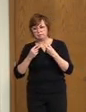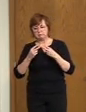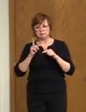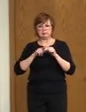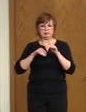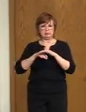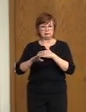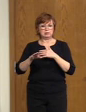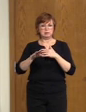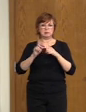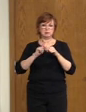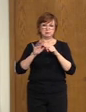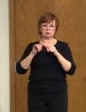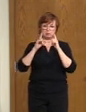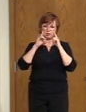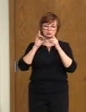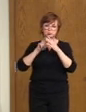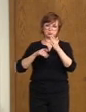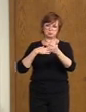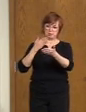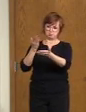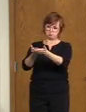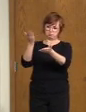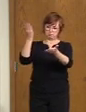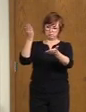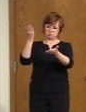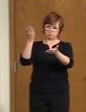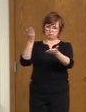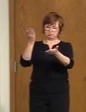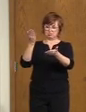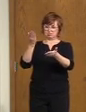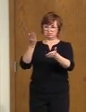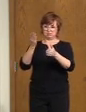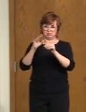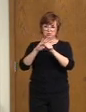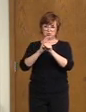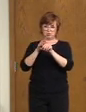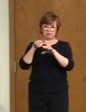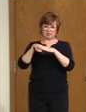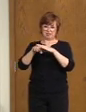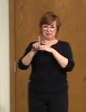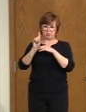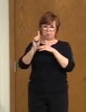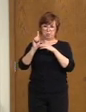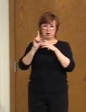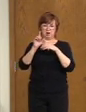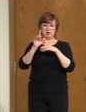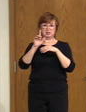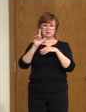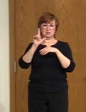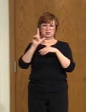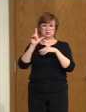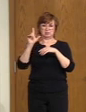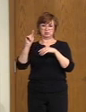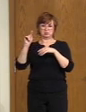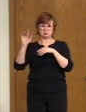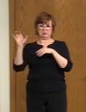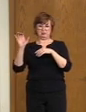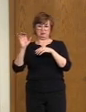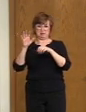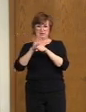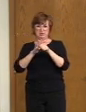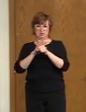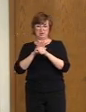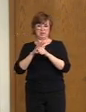COVID into an extended care facility, long-term care facility, how quickly it can transmit. And due to no one's fault, it is something that in a congregate living